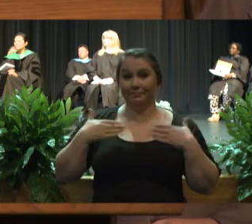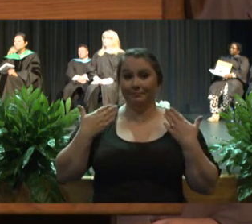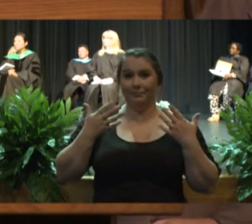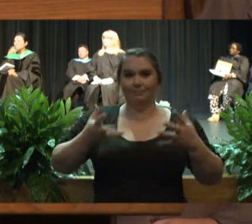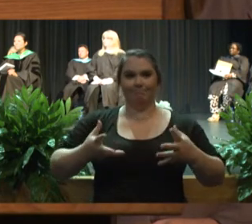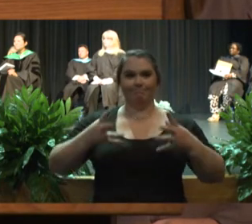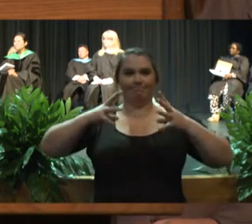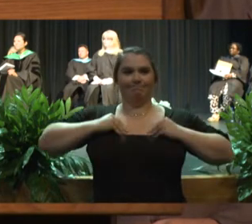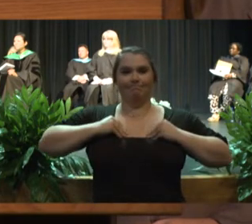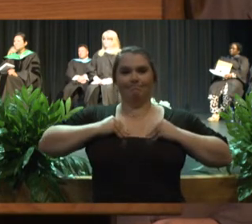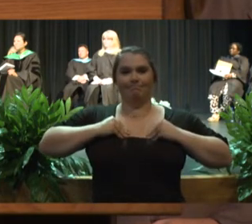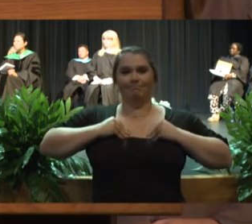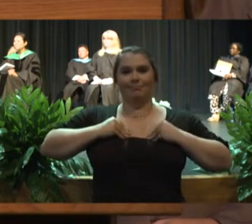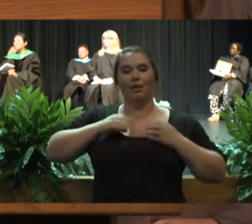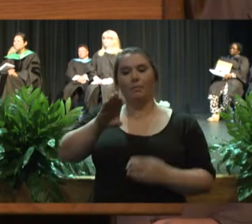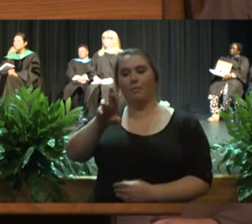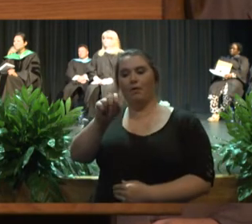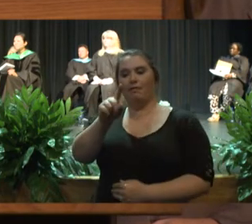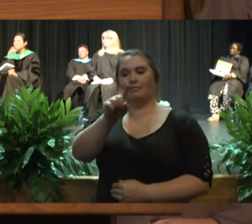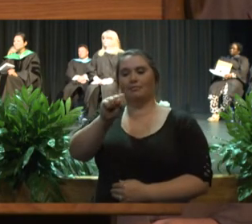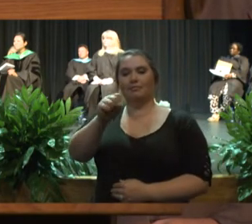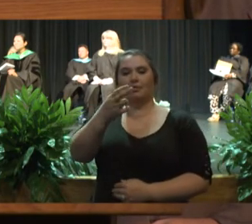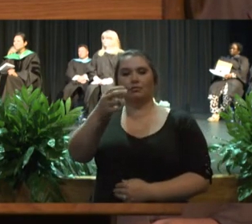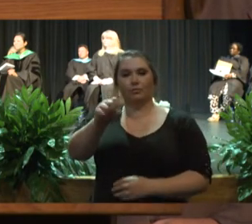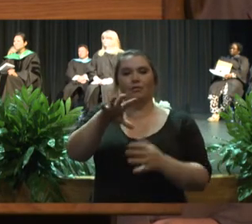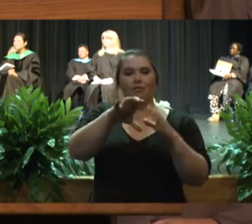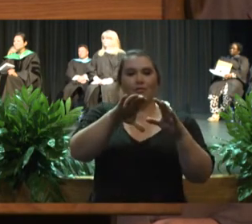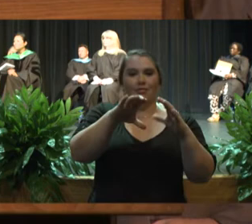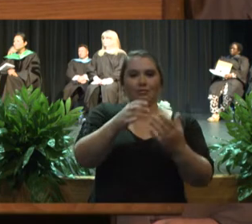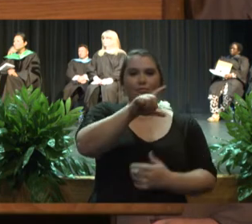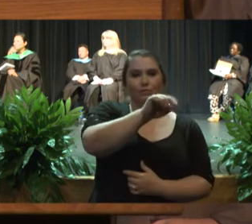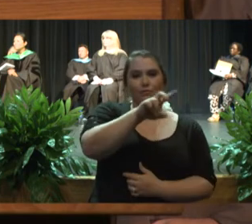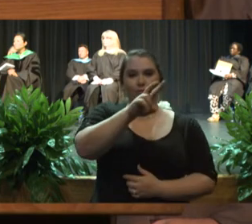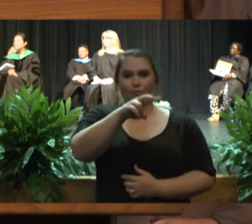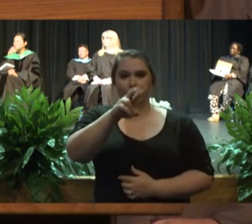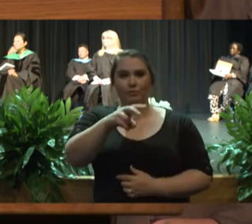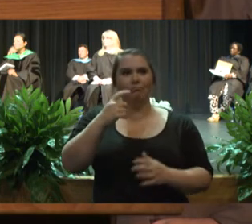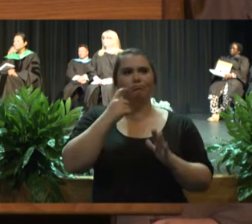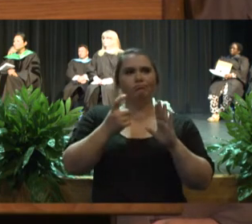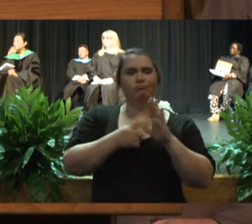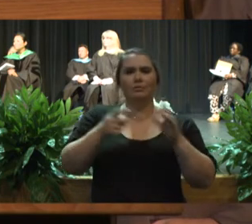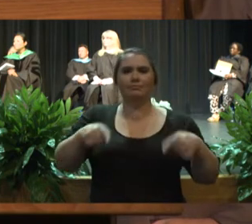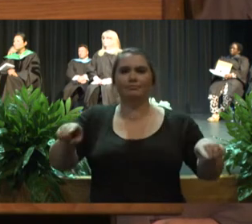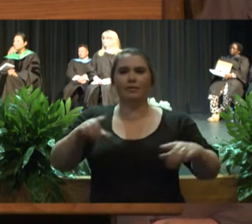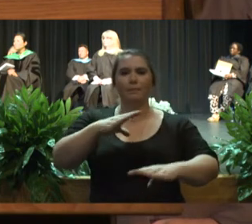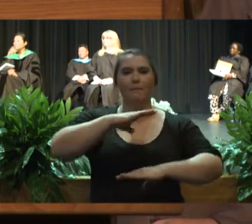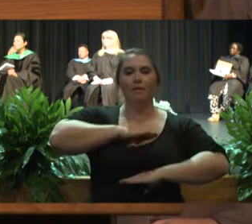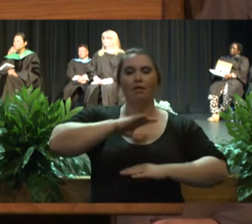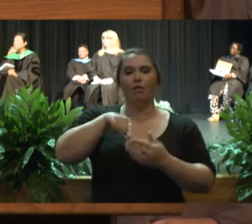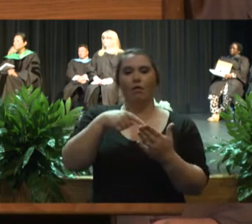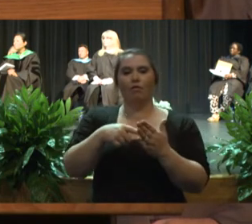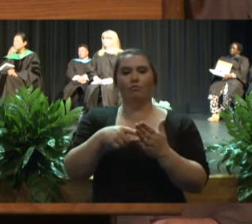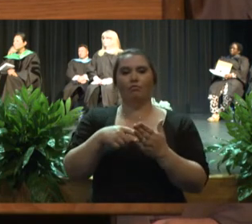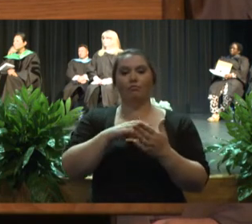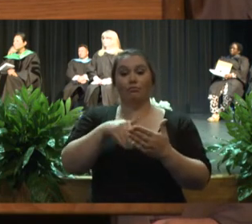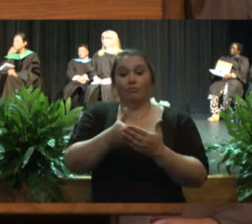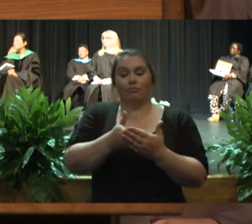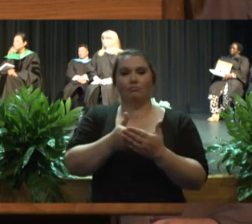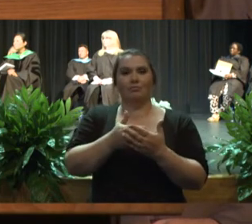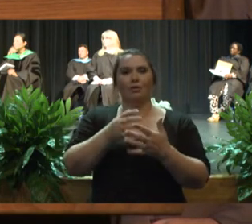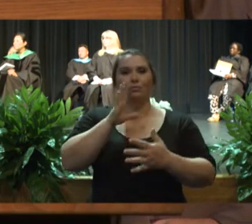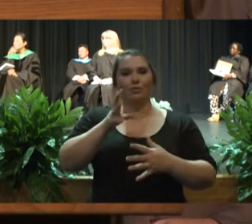to accept the Brazos High School class of 2022 and recognize that they have met all requirements for a diploma